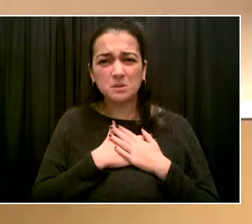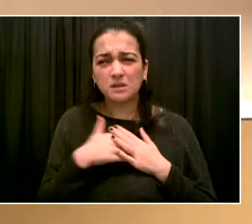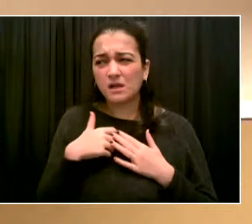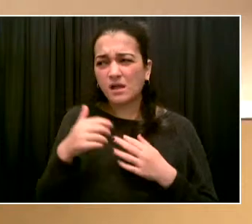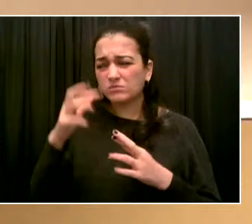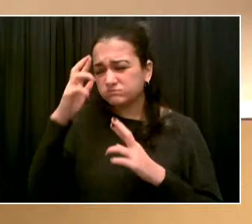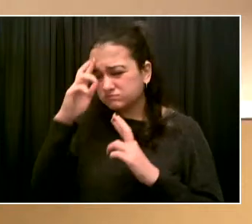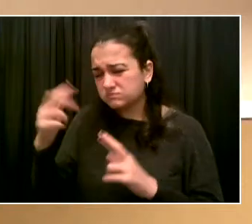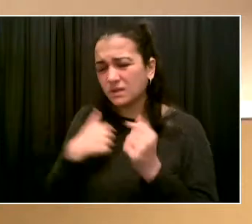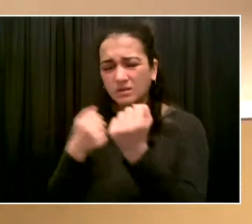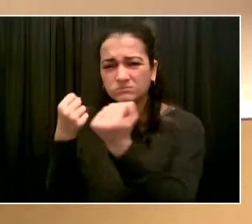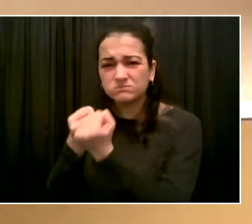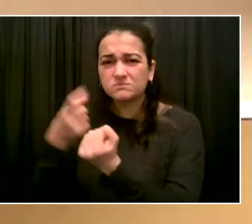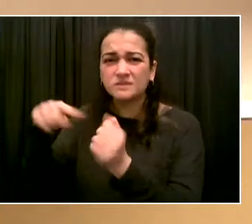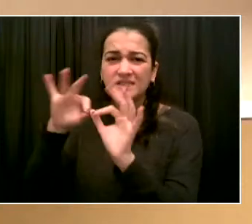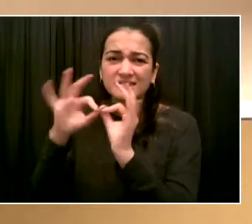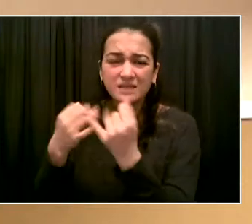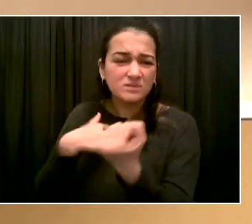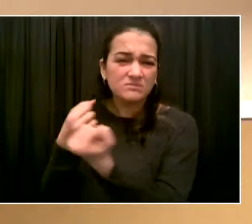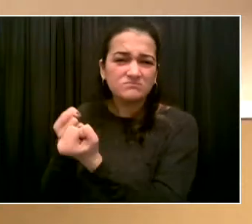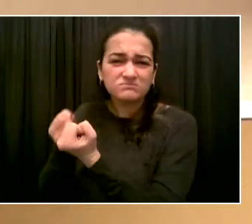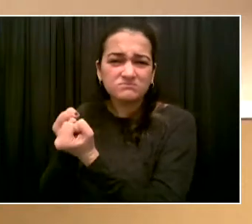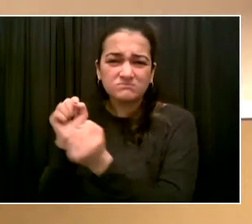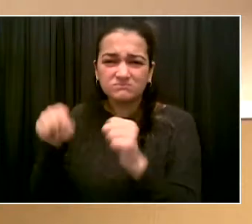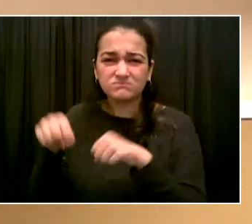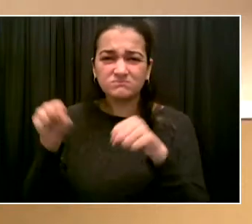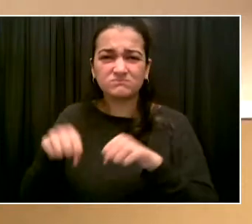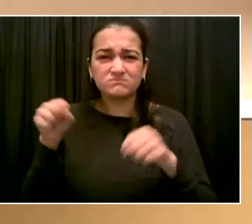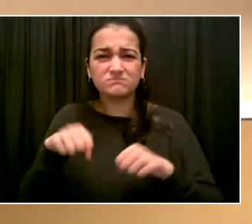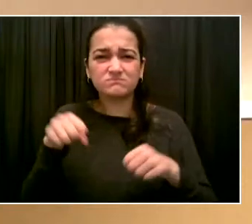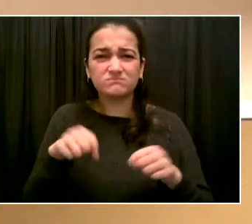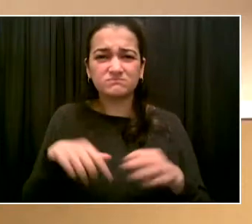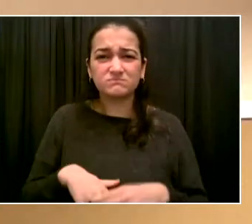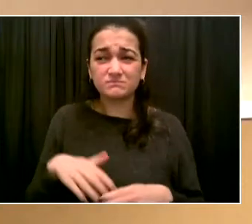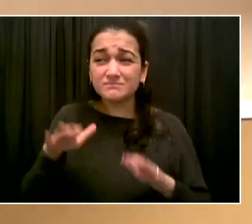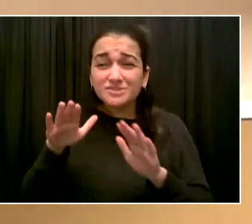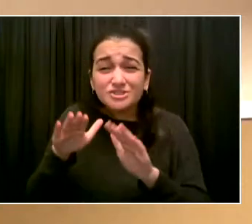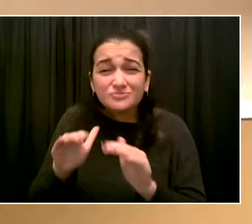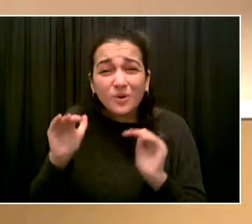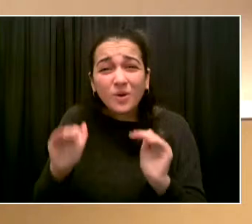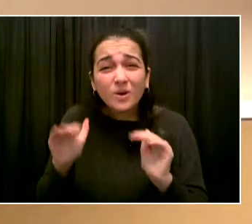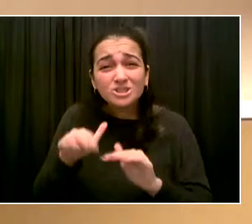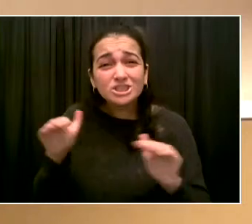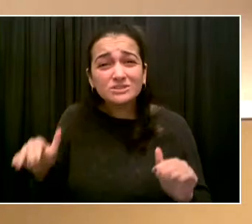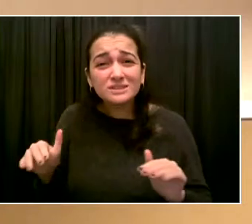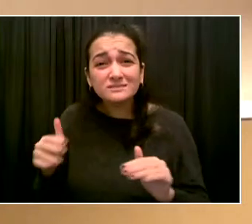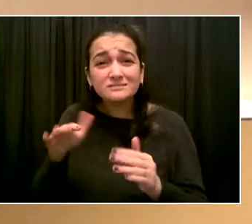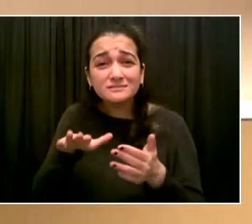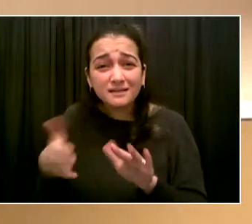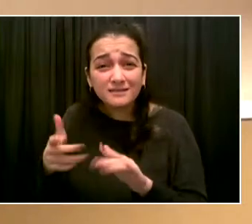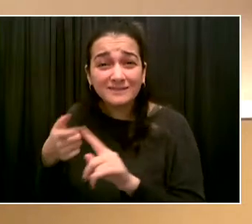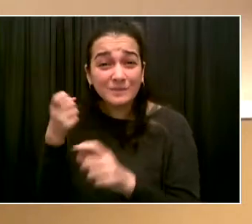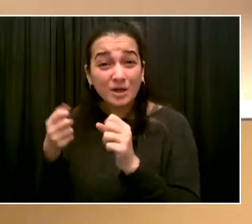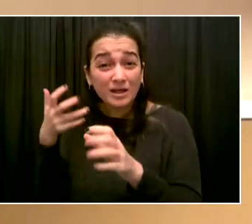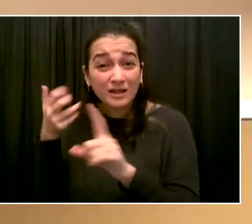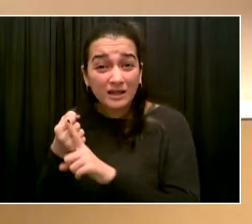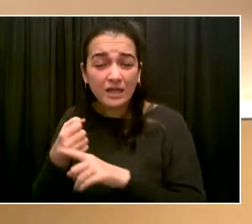of those young children whose lives were cut short far too